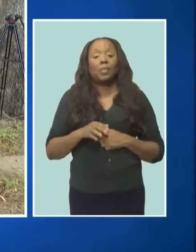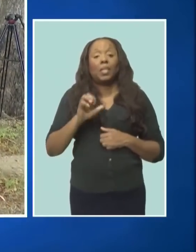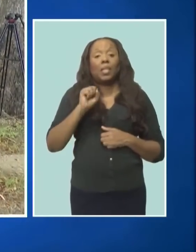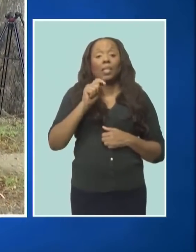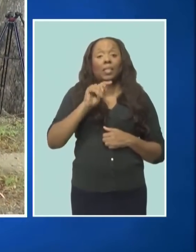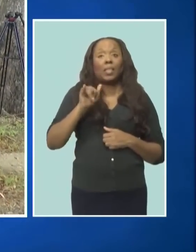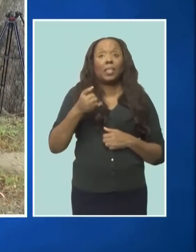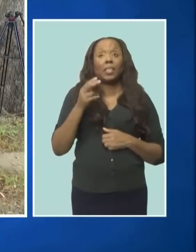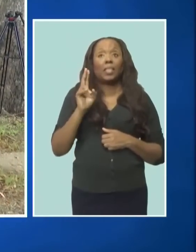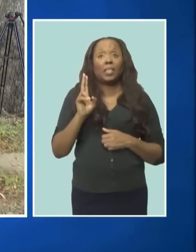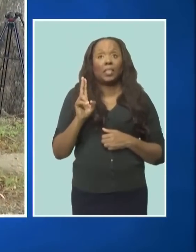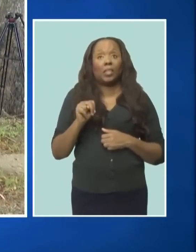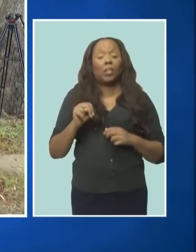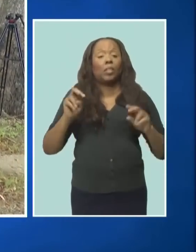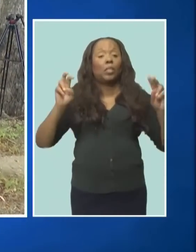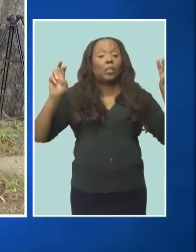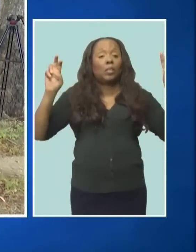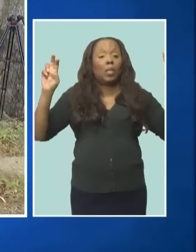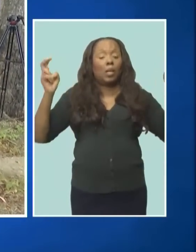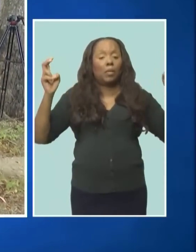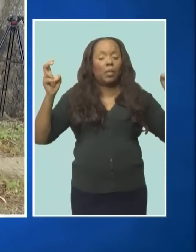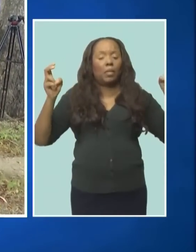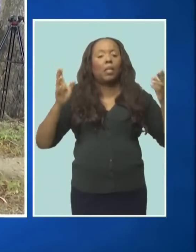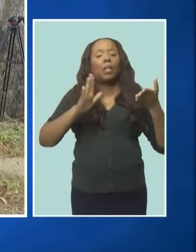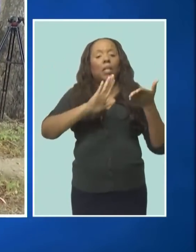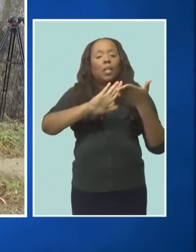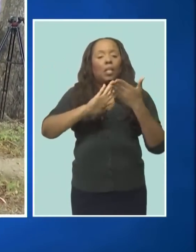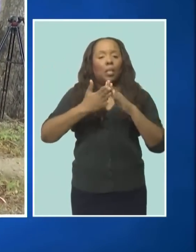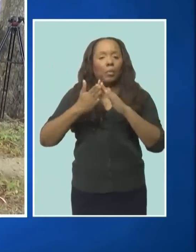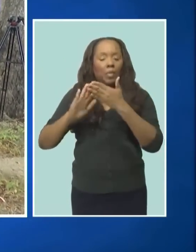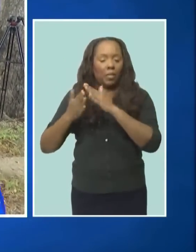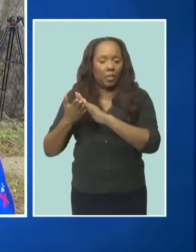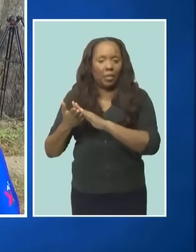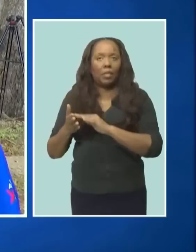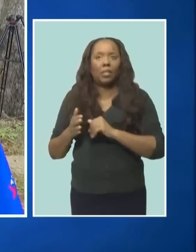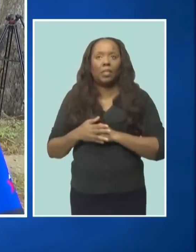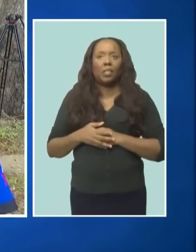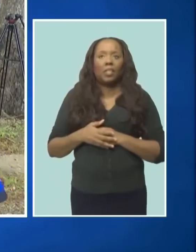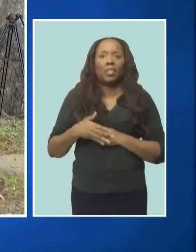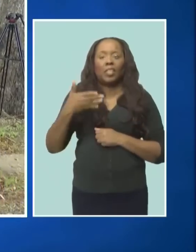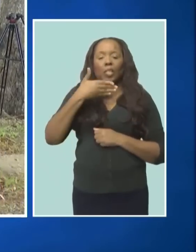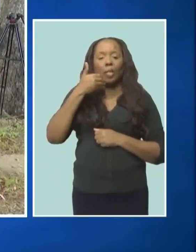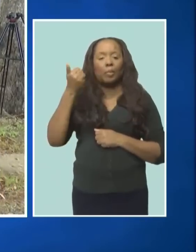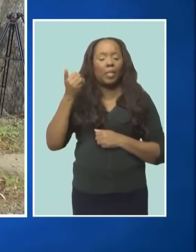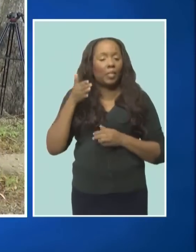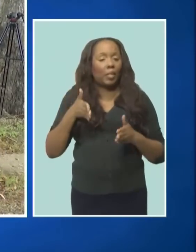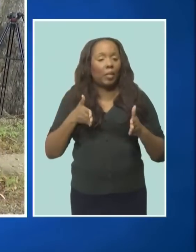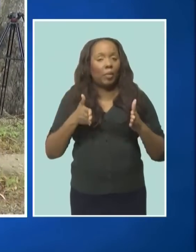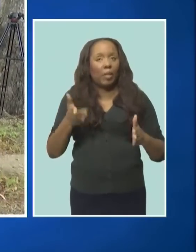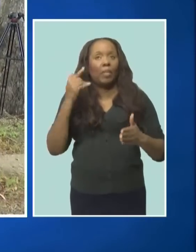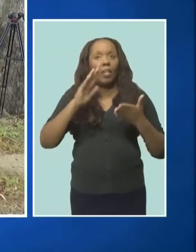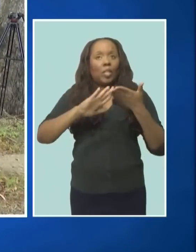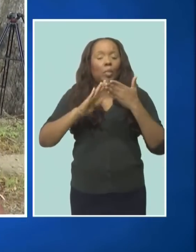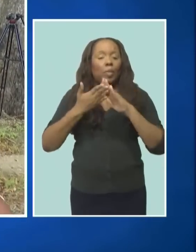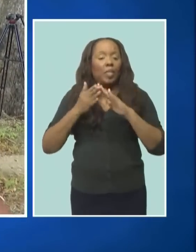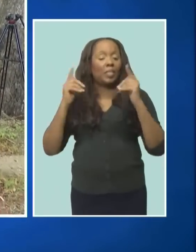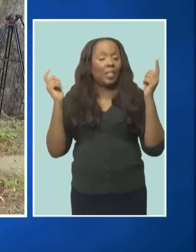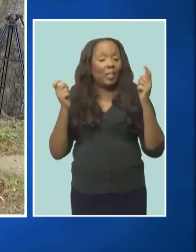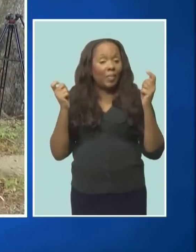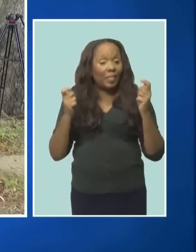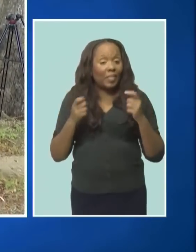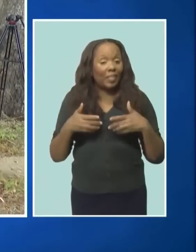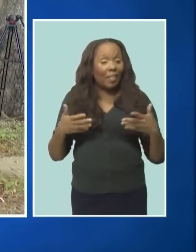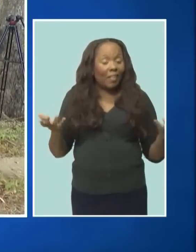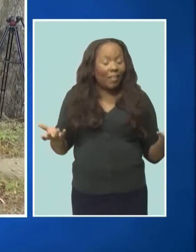of community. And what better way to kick off community celebrations in St. John than with